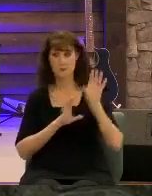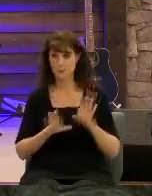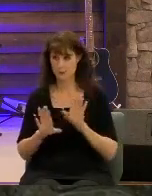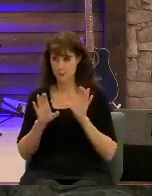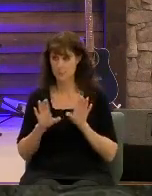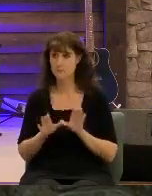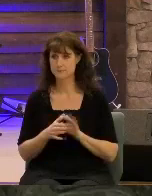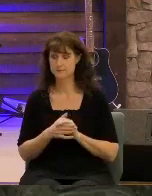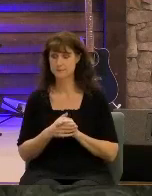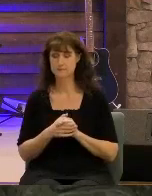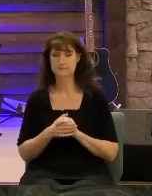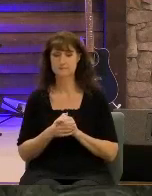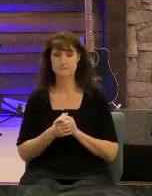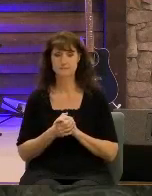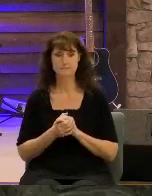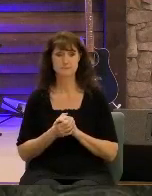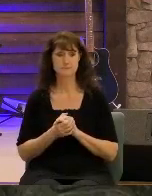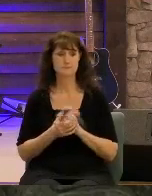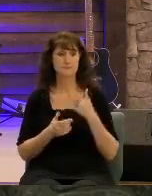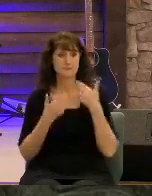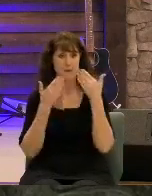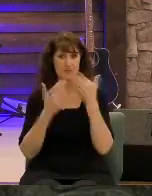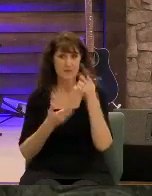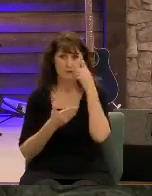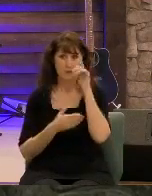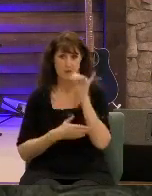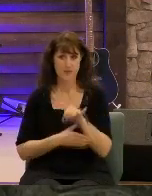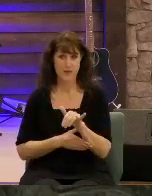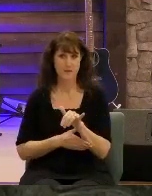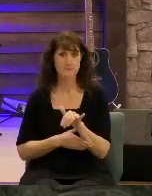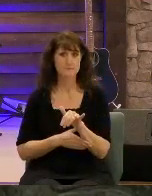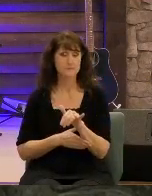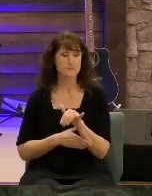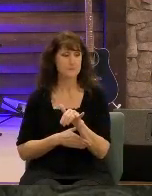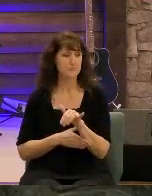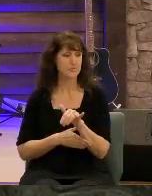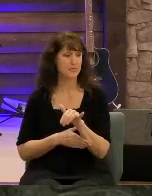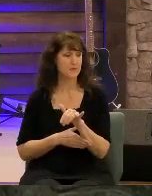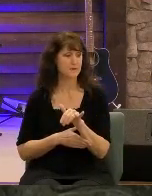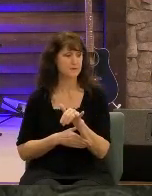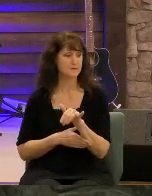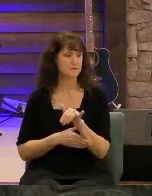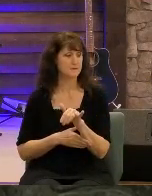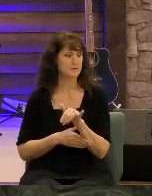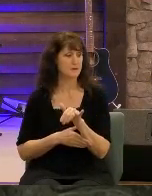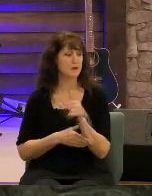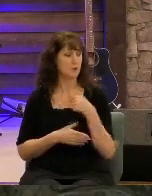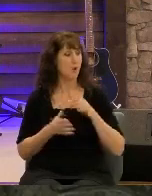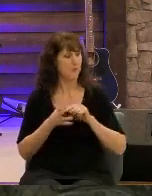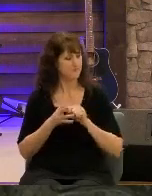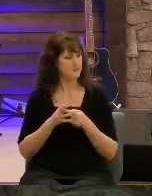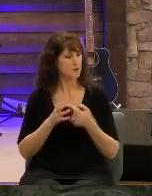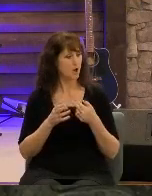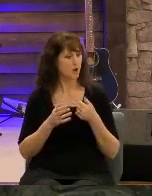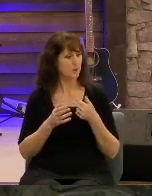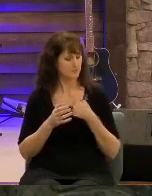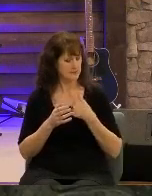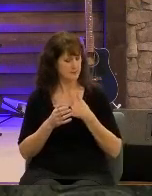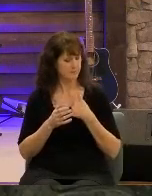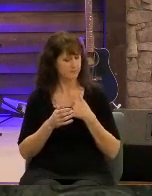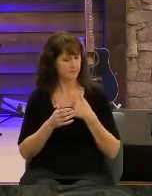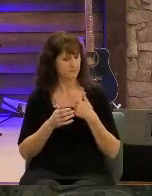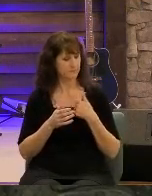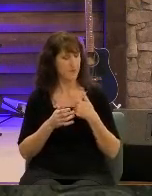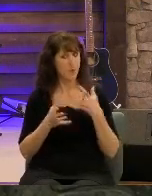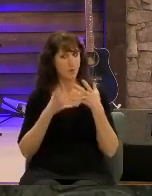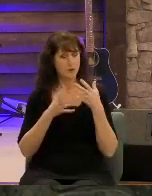So I'm thankful for that. So let me just get started. So I want to share a word that I